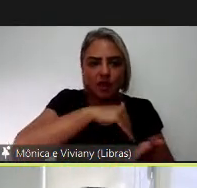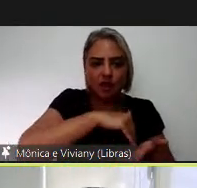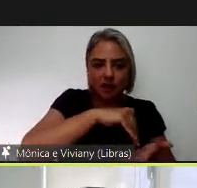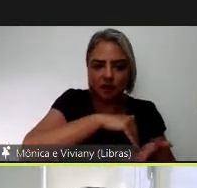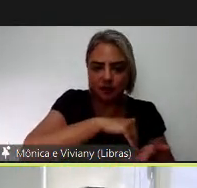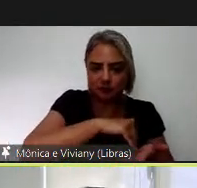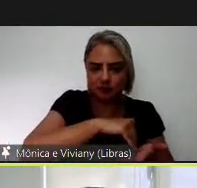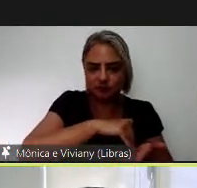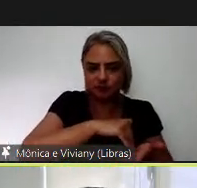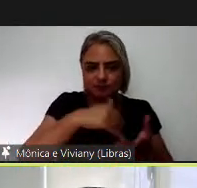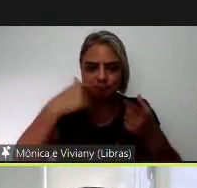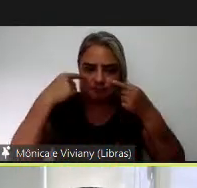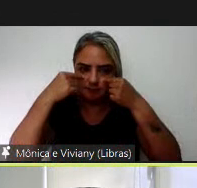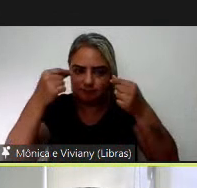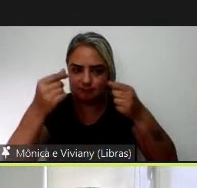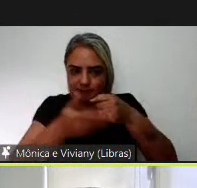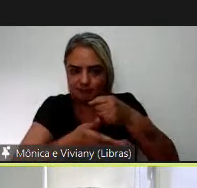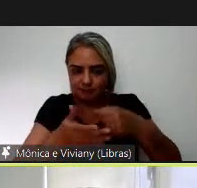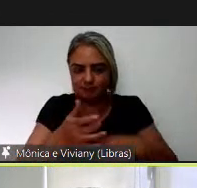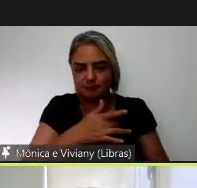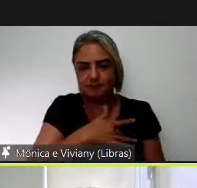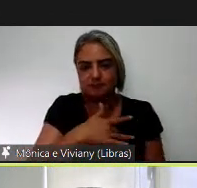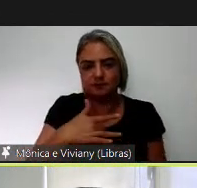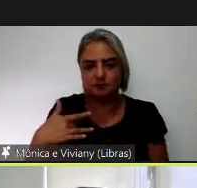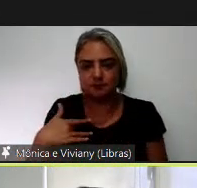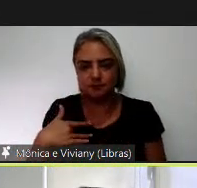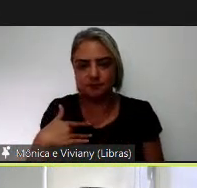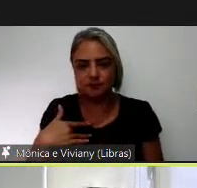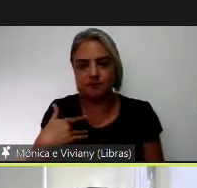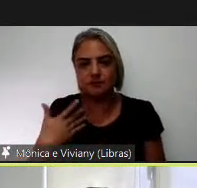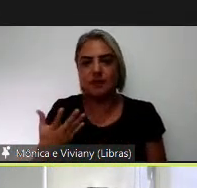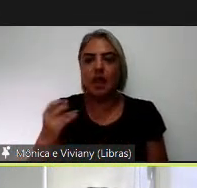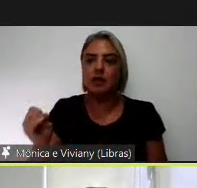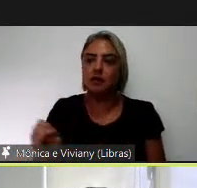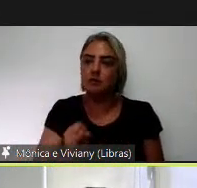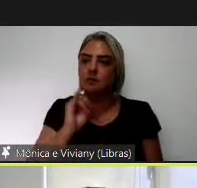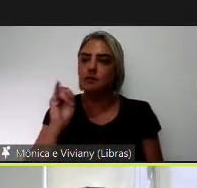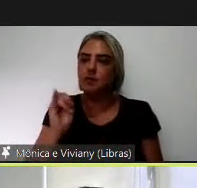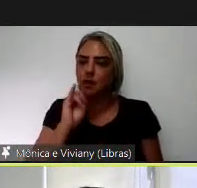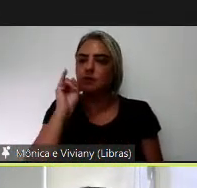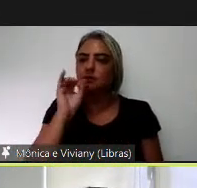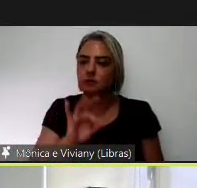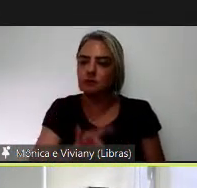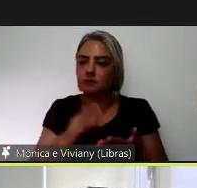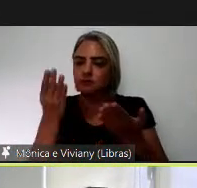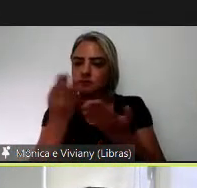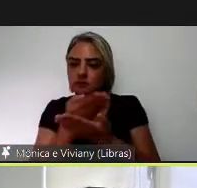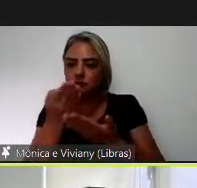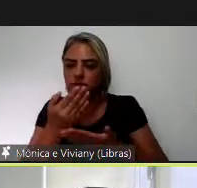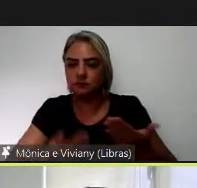we are a very new secretary that have been created.